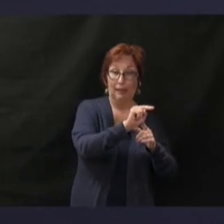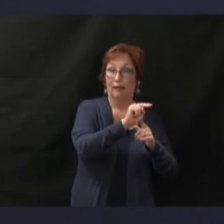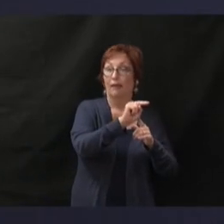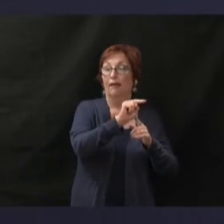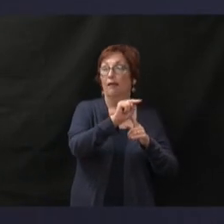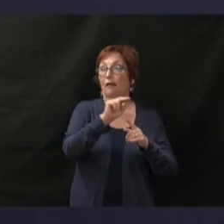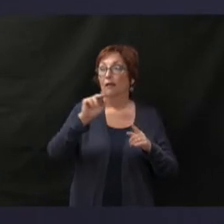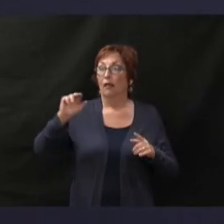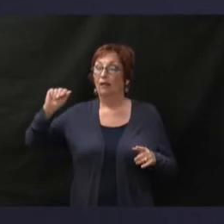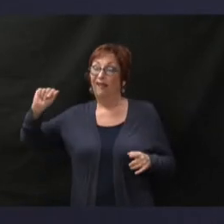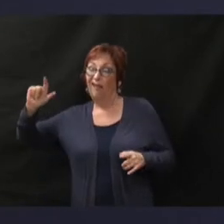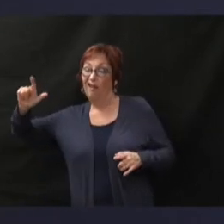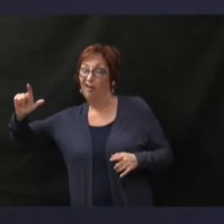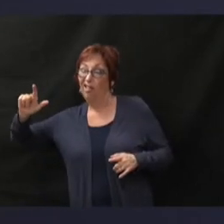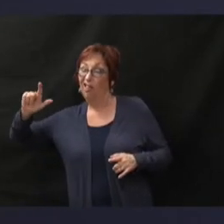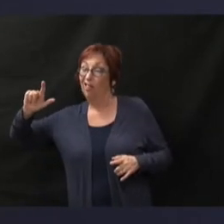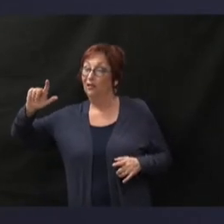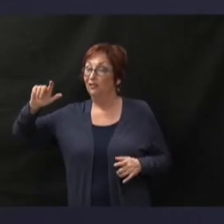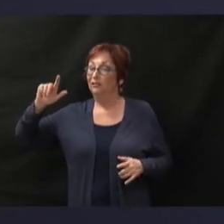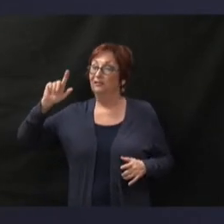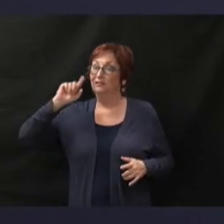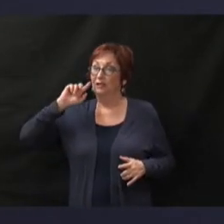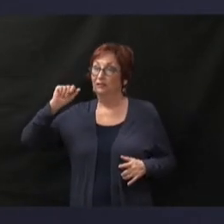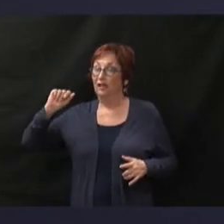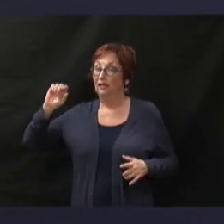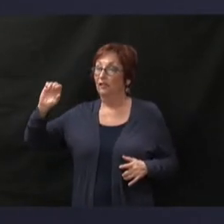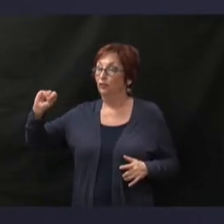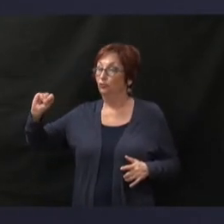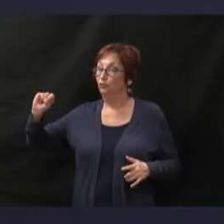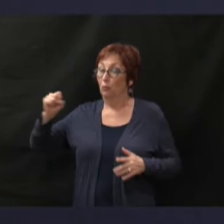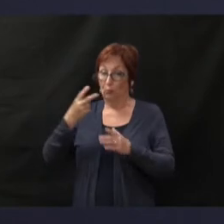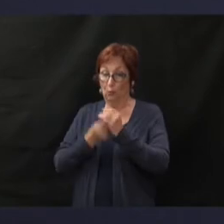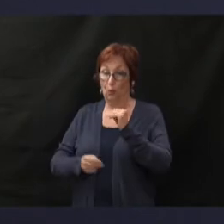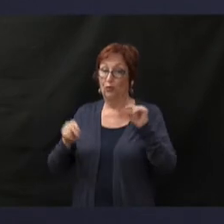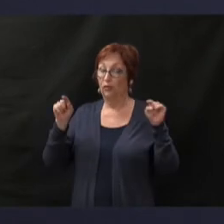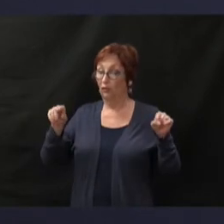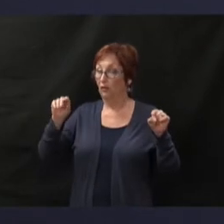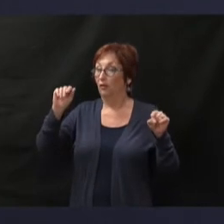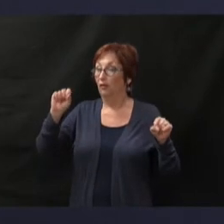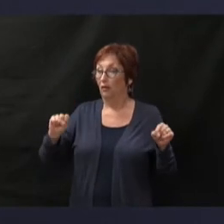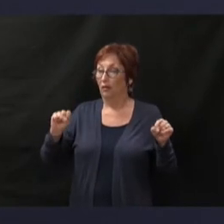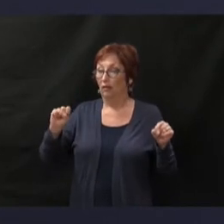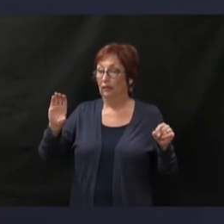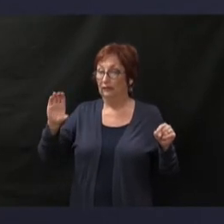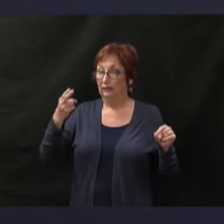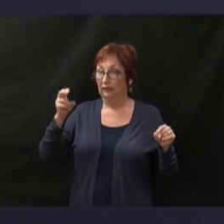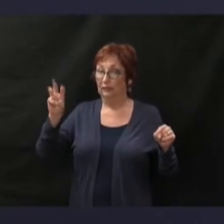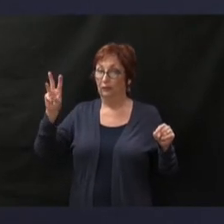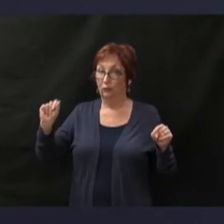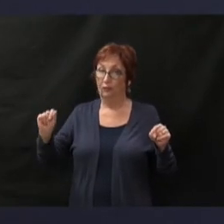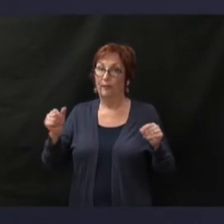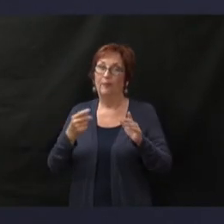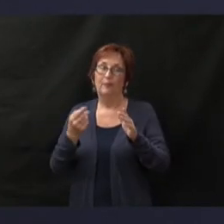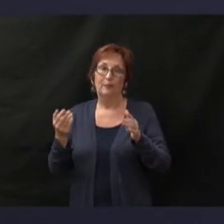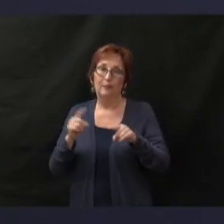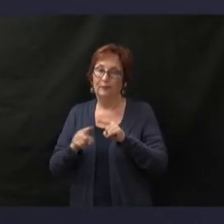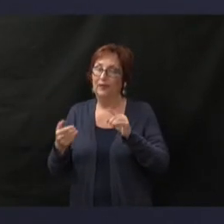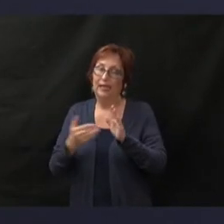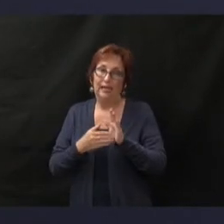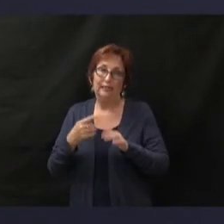say animal. So I see two schwas in there. But again, it is dialect.